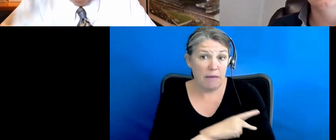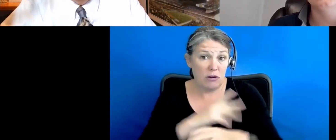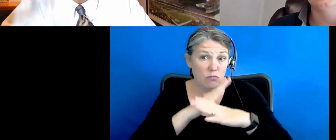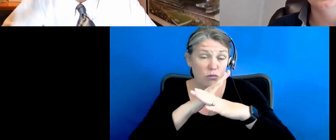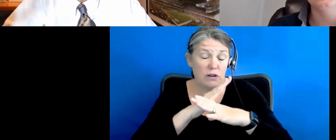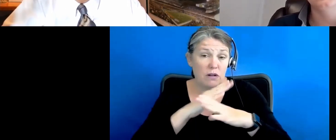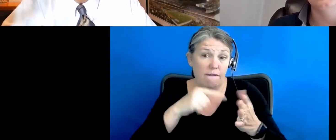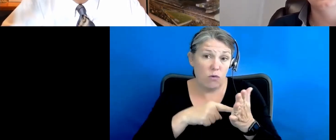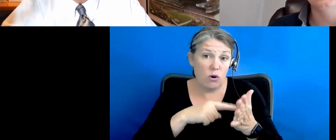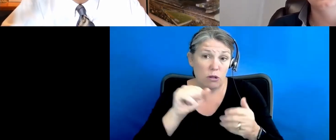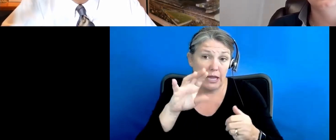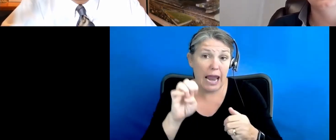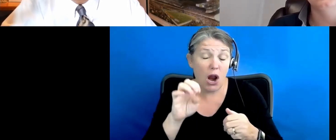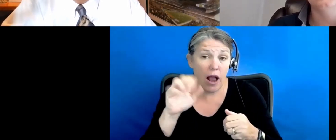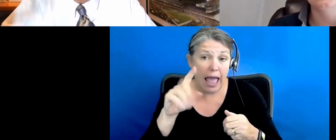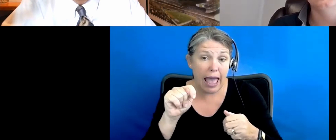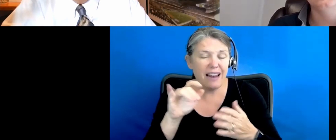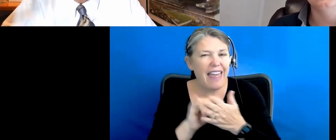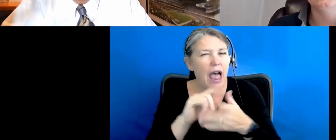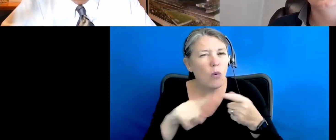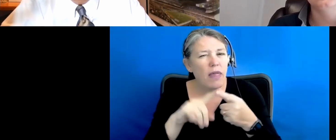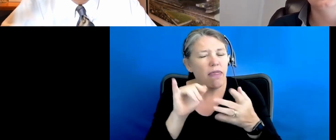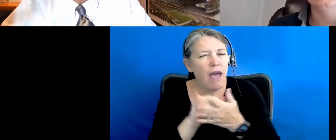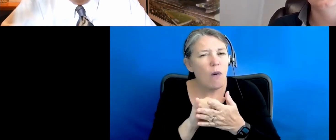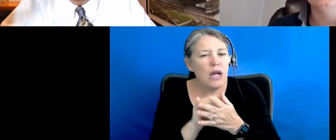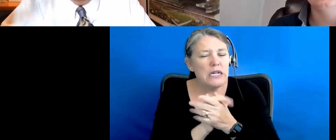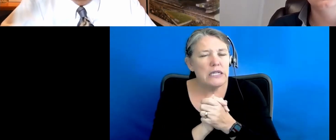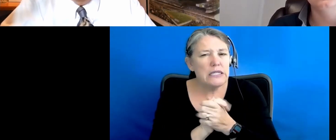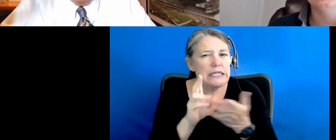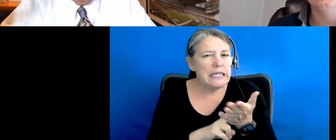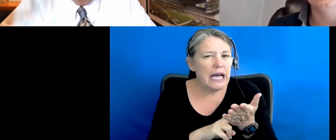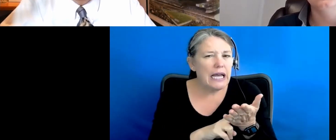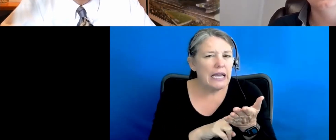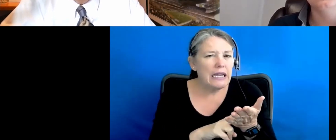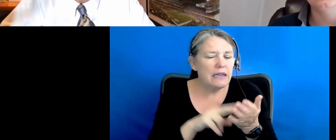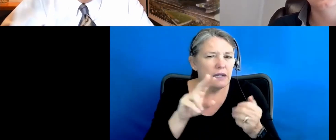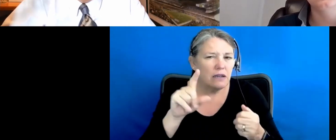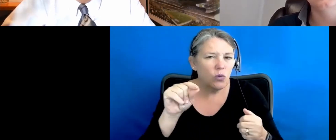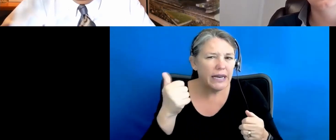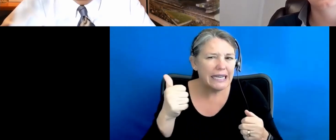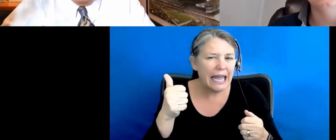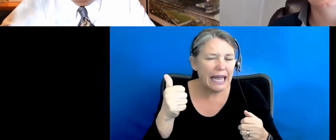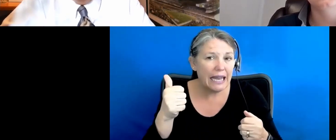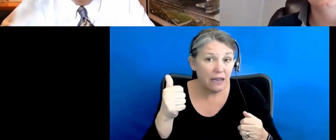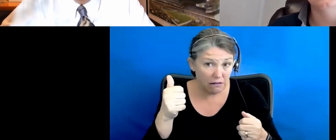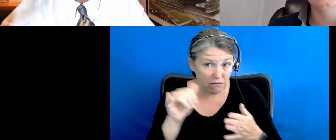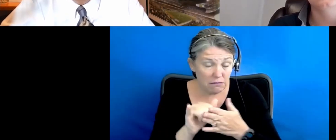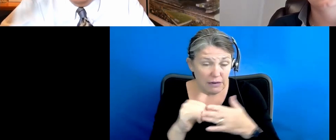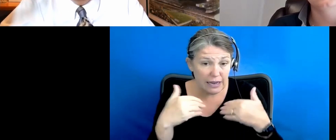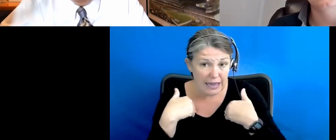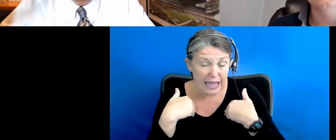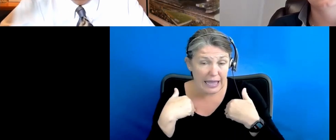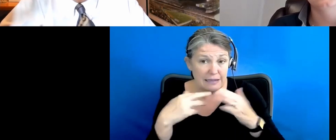Care Act, when that was signed in 2010, it contains a